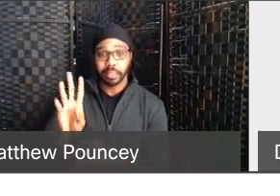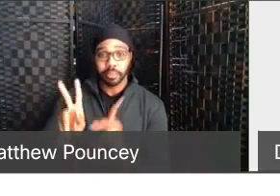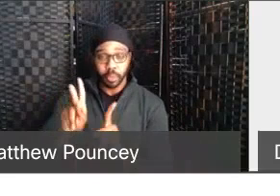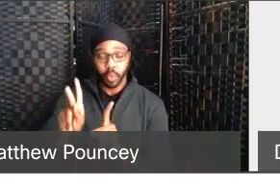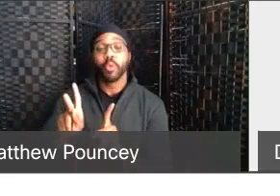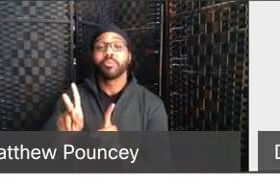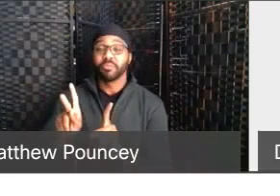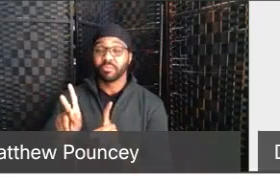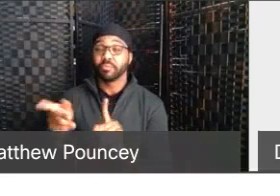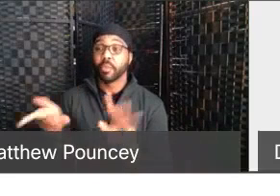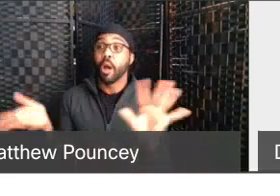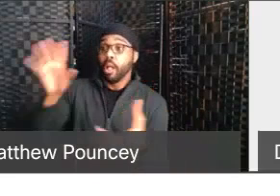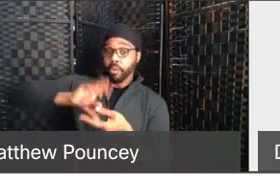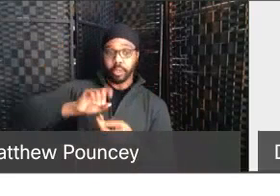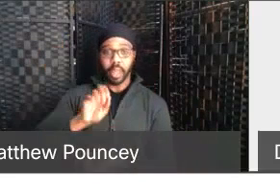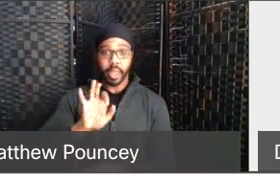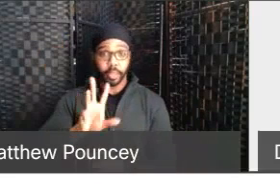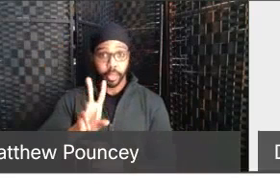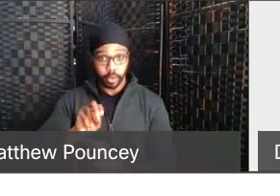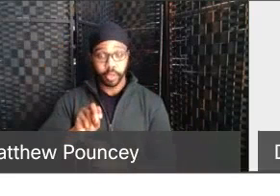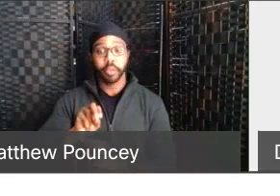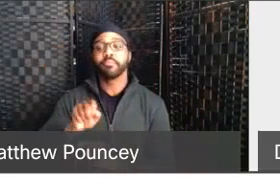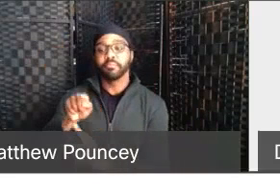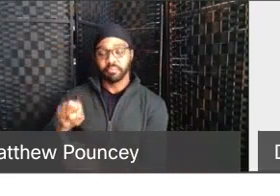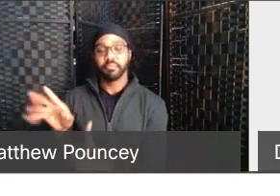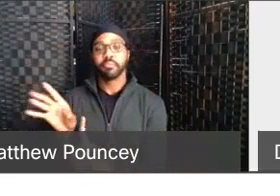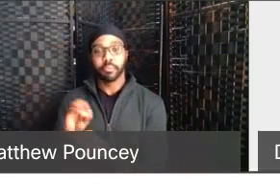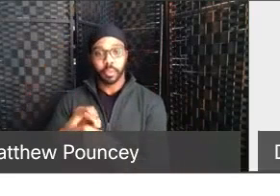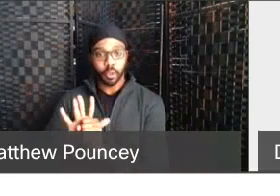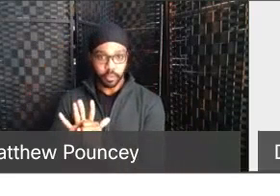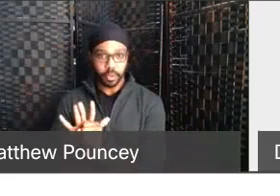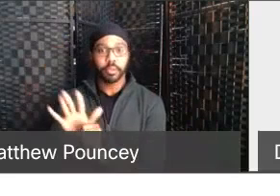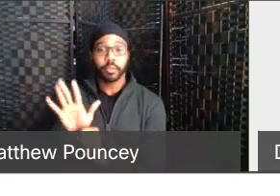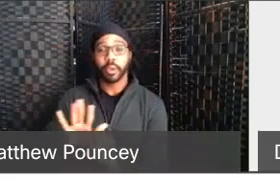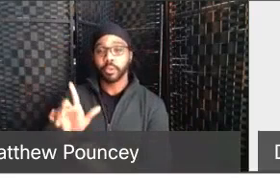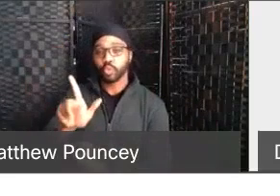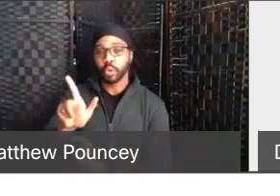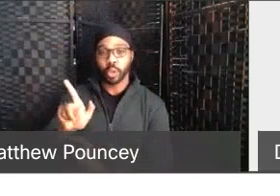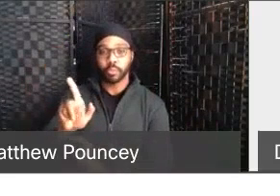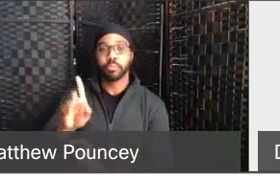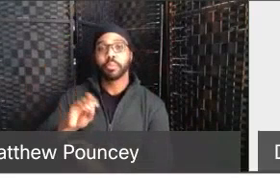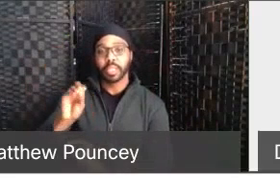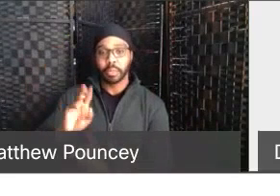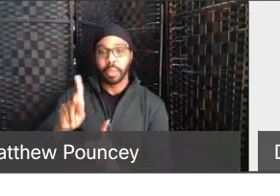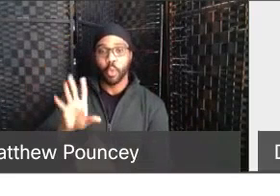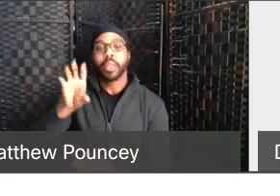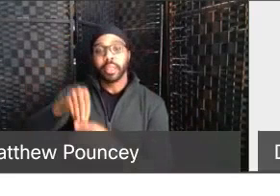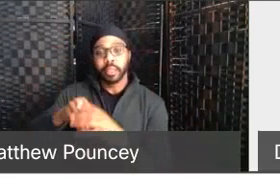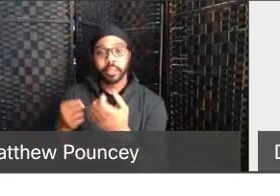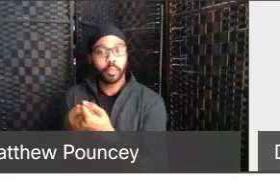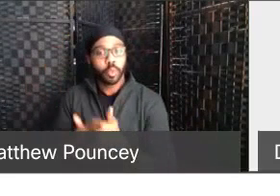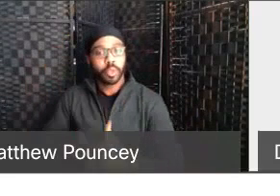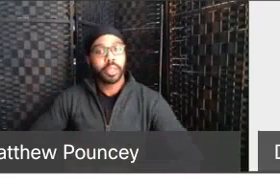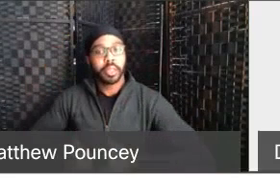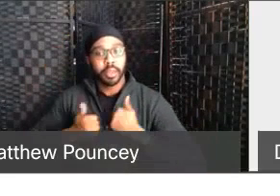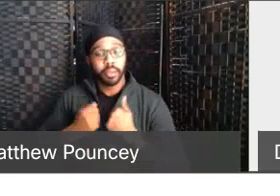approximately 930 have contracted COVID, accounting for 21% of people in supported living.